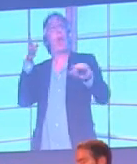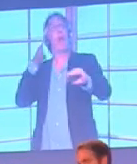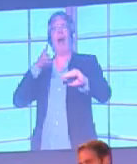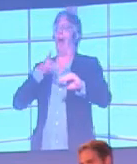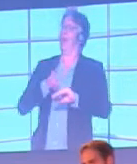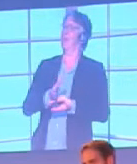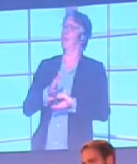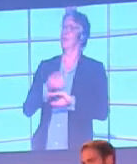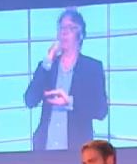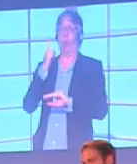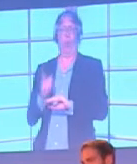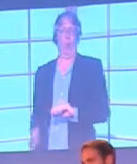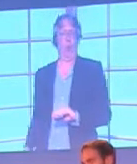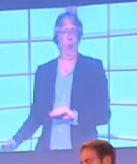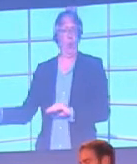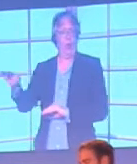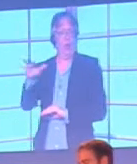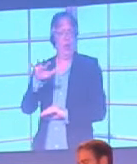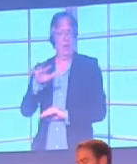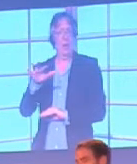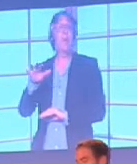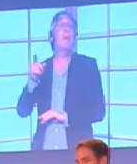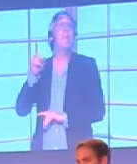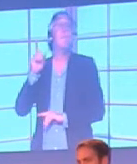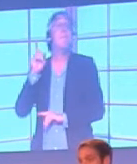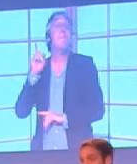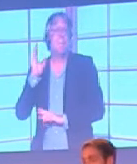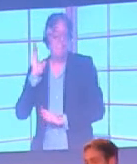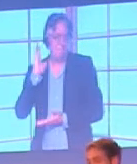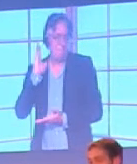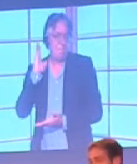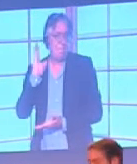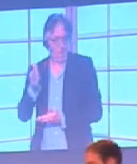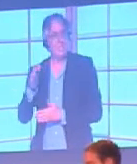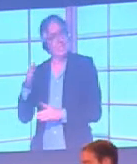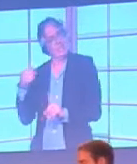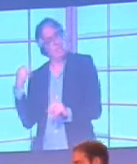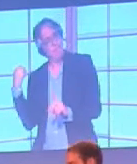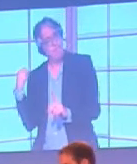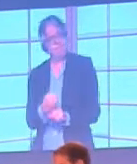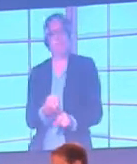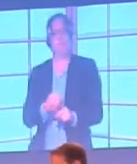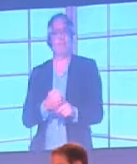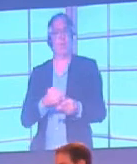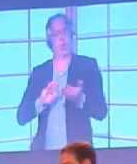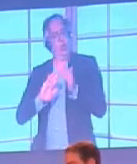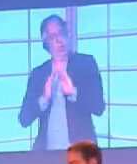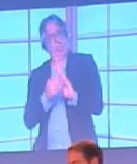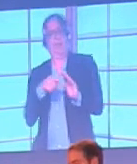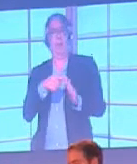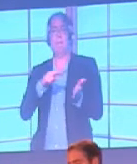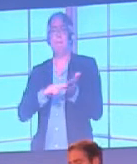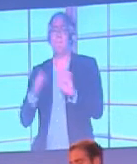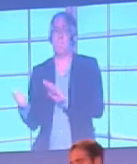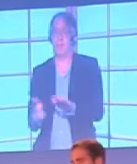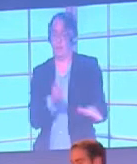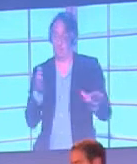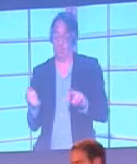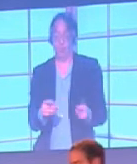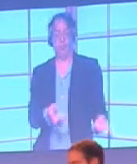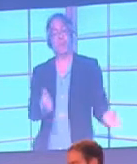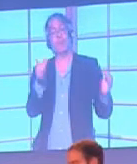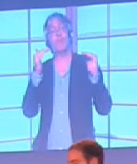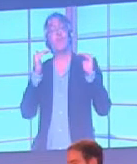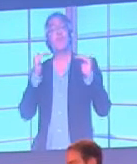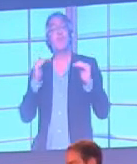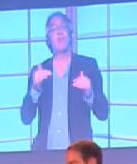also really filtering and being cascaded within the host city mobility plans. Waste management, I